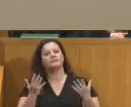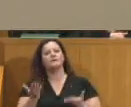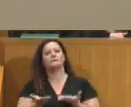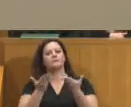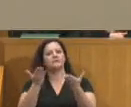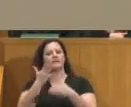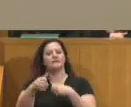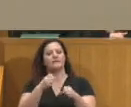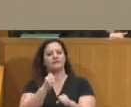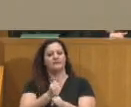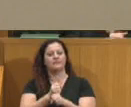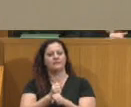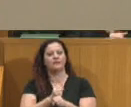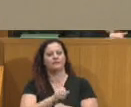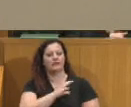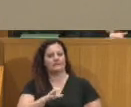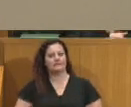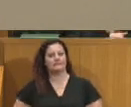Yeah.